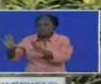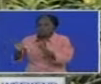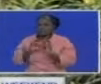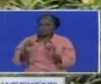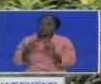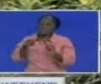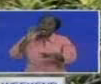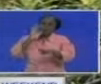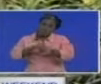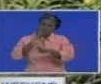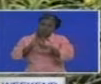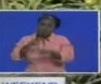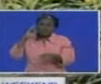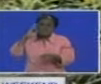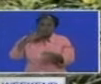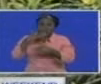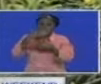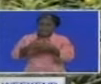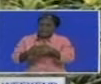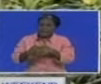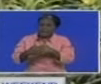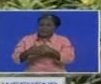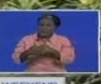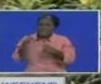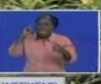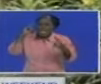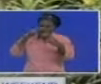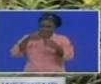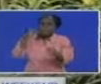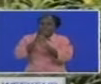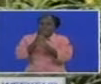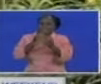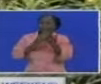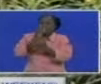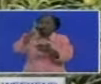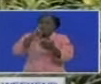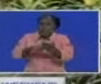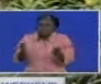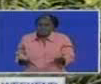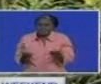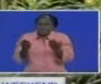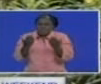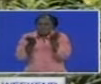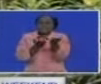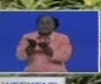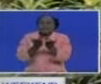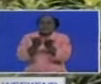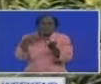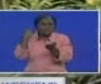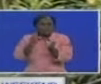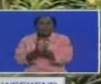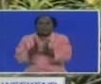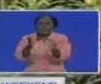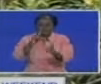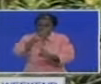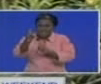noble reason behind the vetting, that the aim is to ensure that we enhance service delivered to the people. The vetting will be